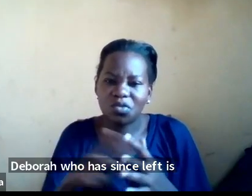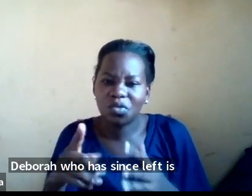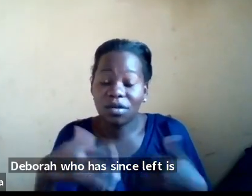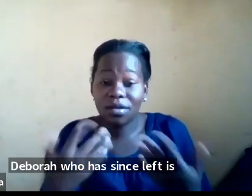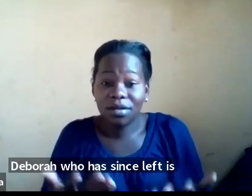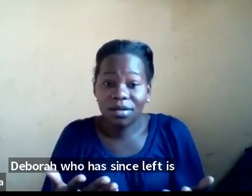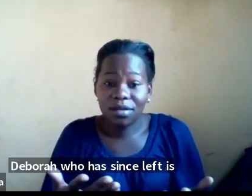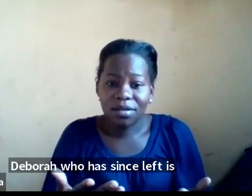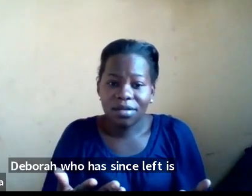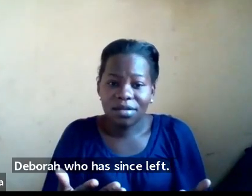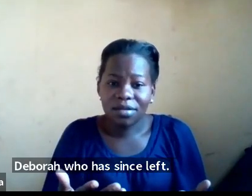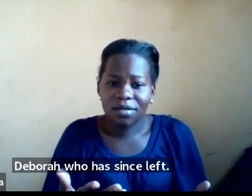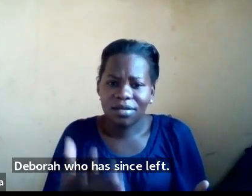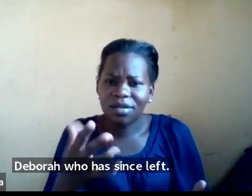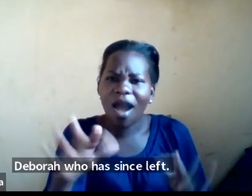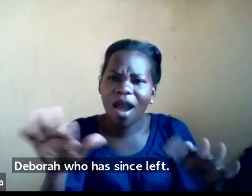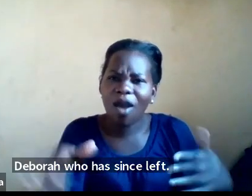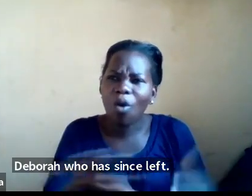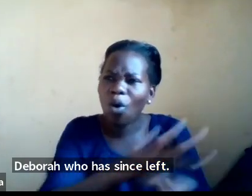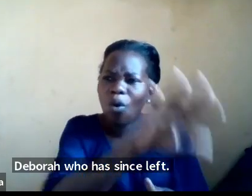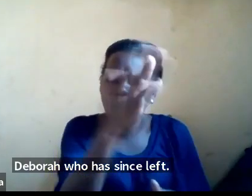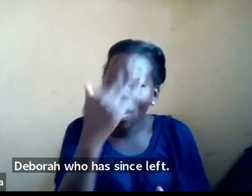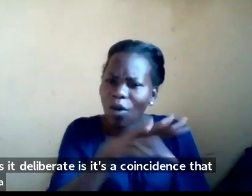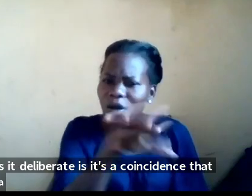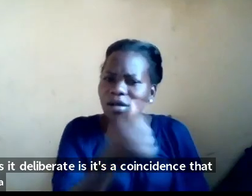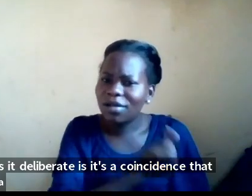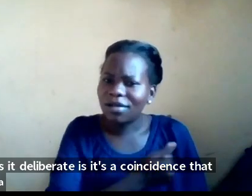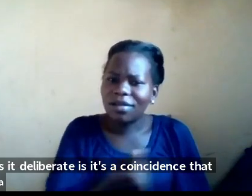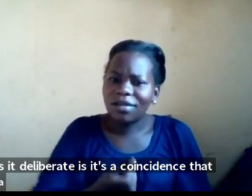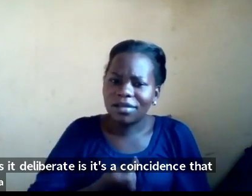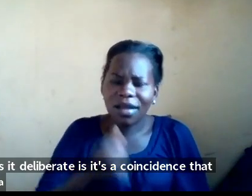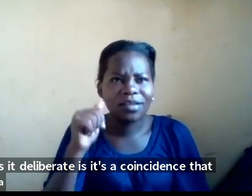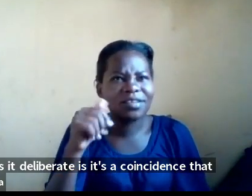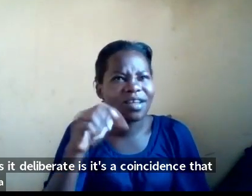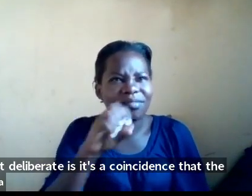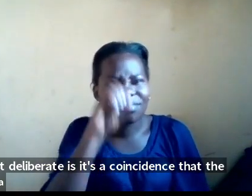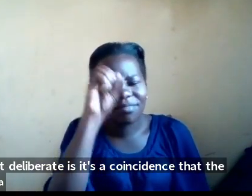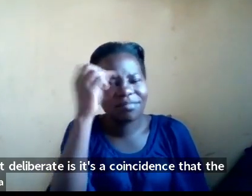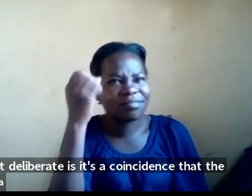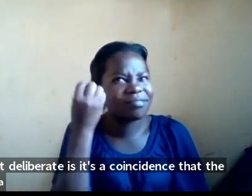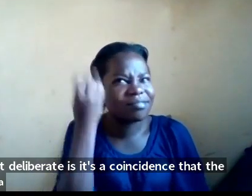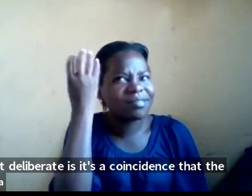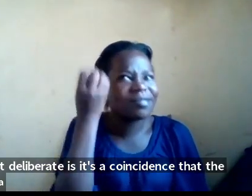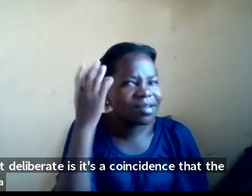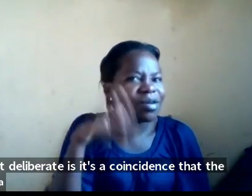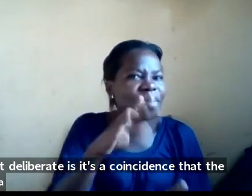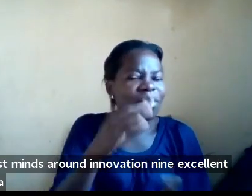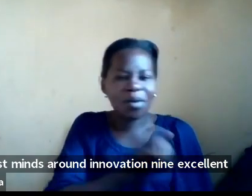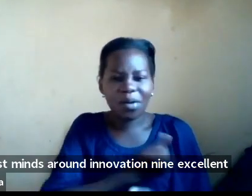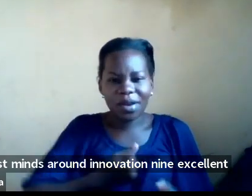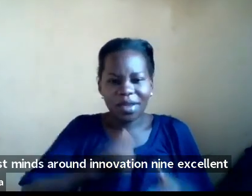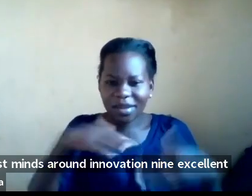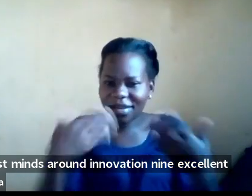Is it deliberate? Is it a coincidence that the brightest minds around innovation are in the Accelerator Lab team and they're all